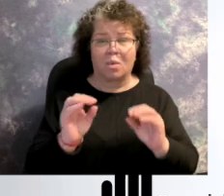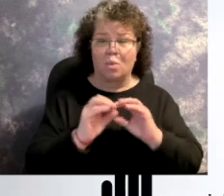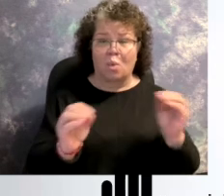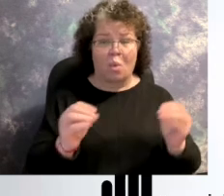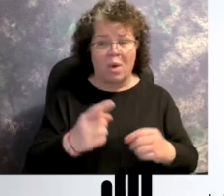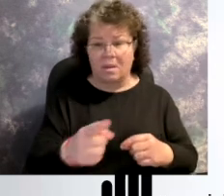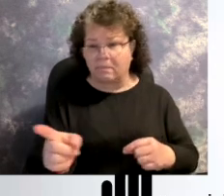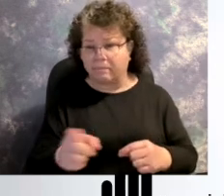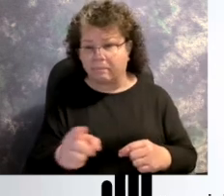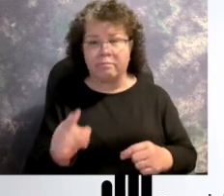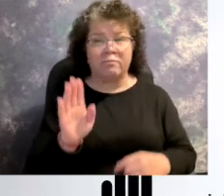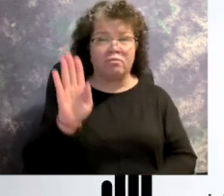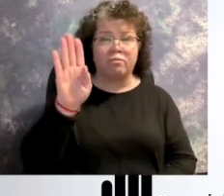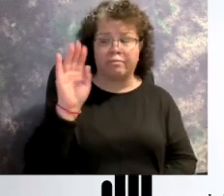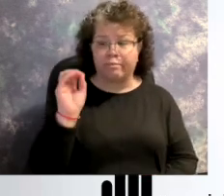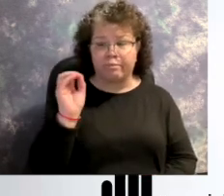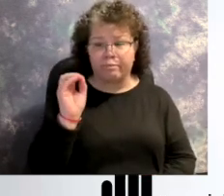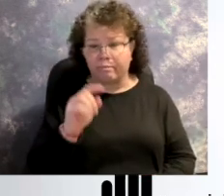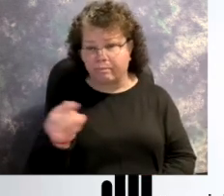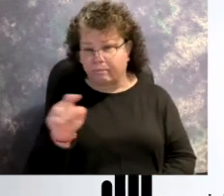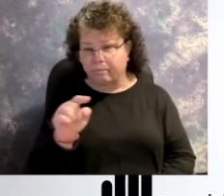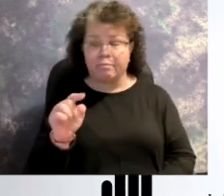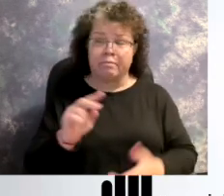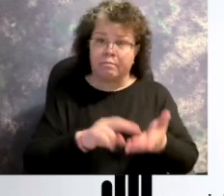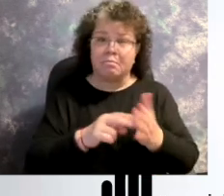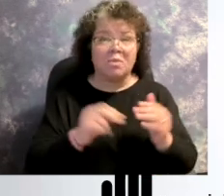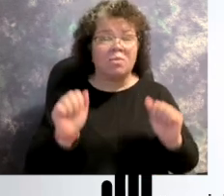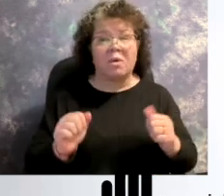hands. Thinking we can go on to the next topic.